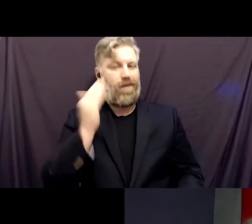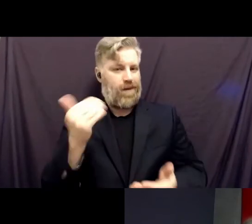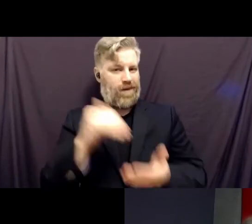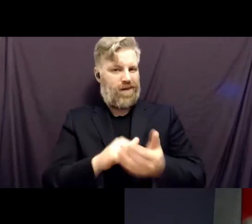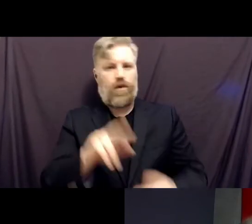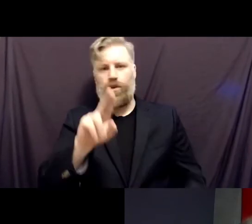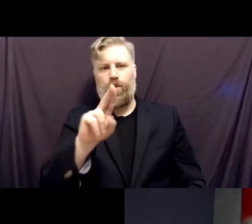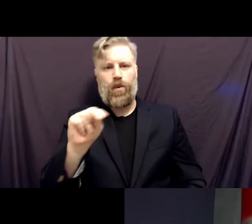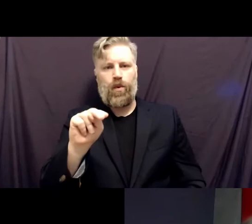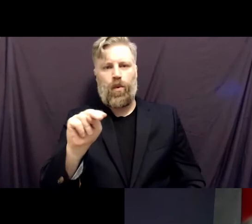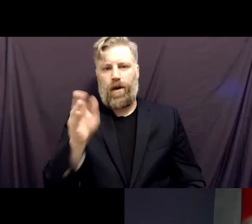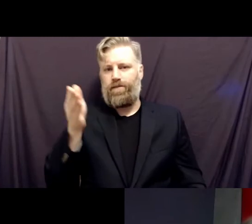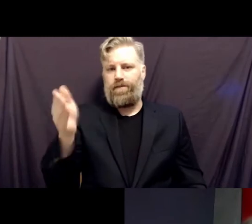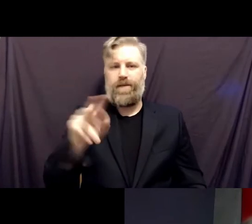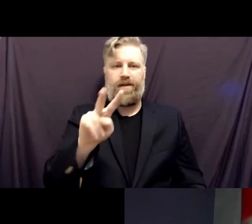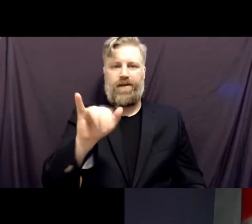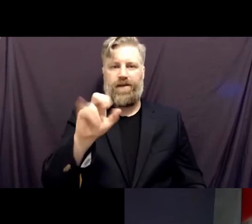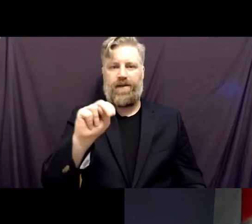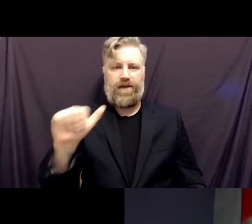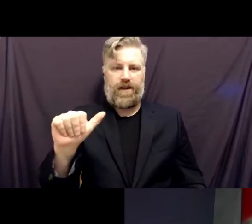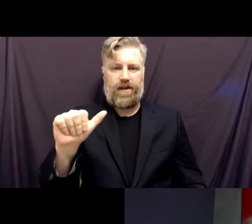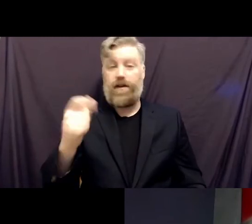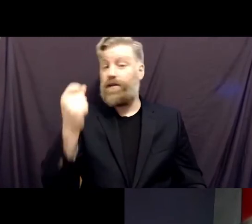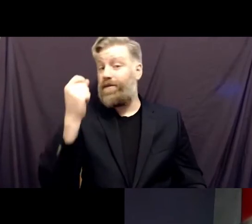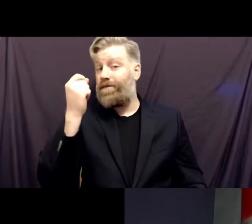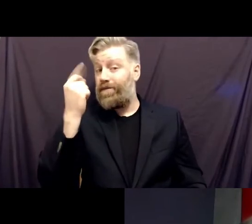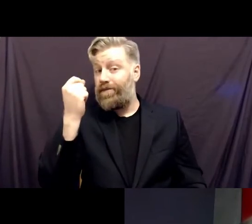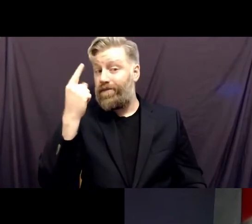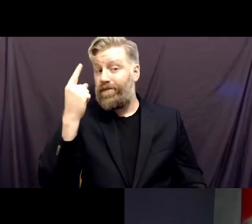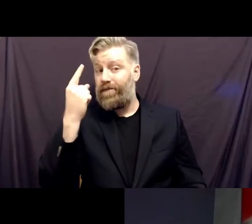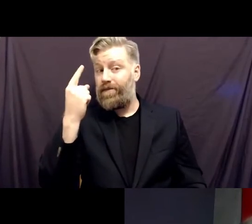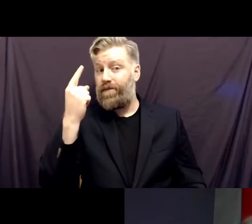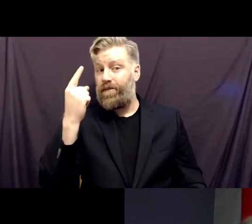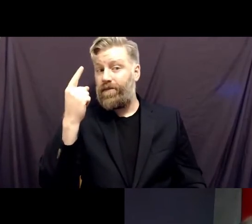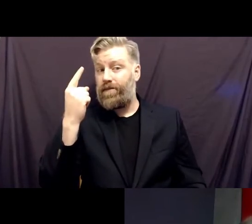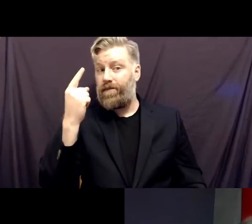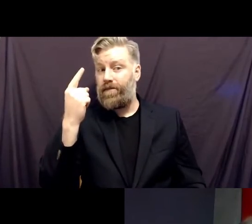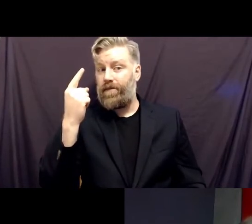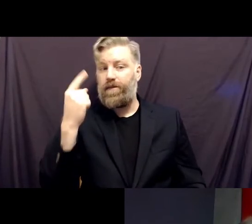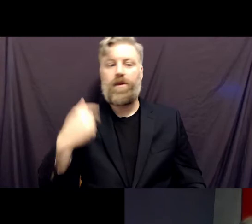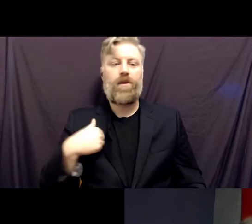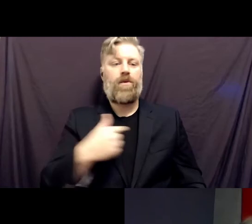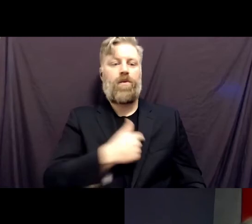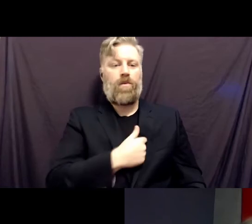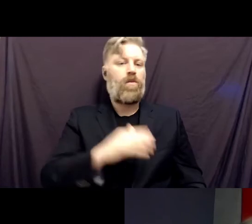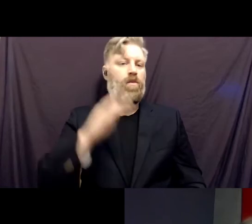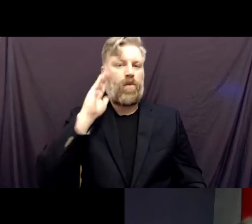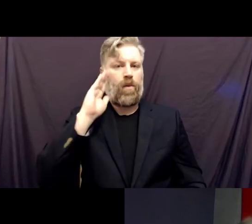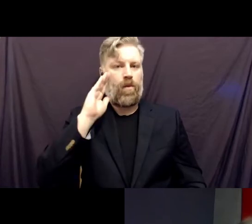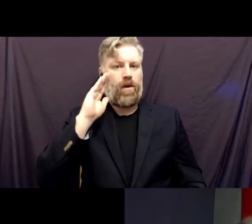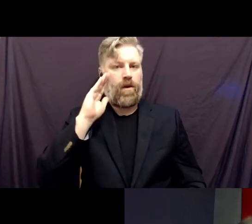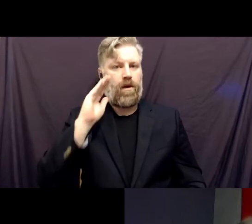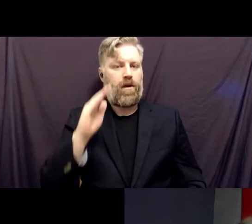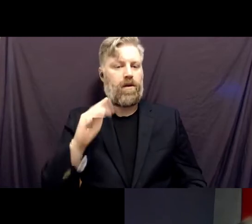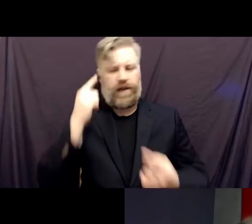in Vienna. But this time, we will take hybrid model solutions into